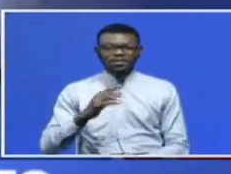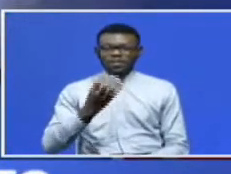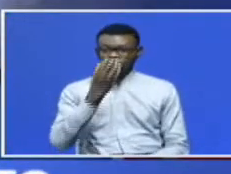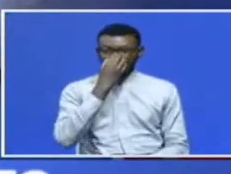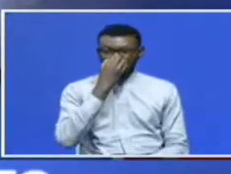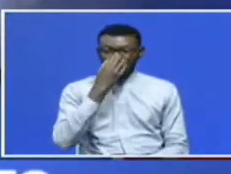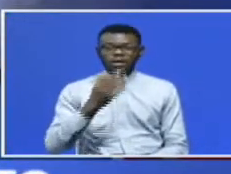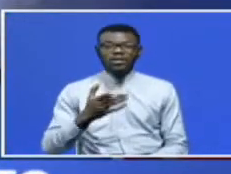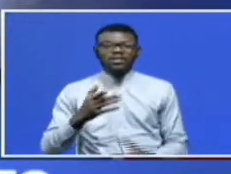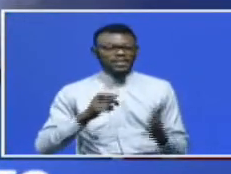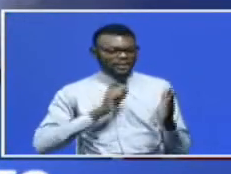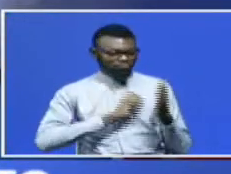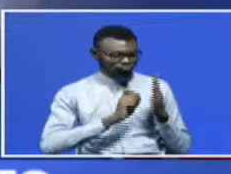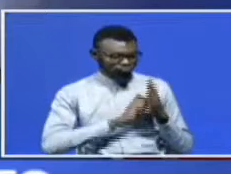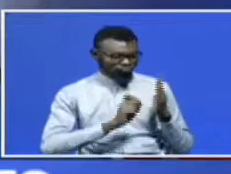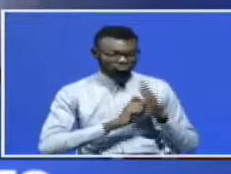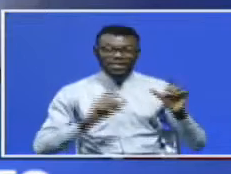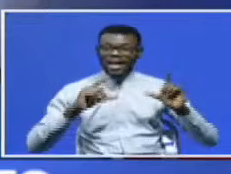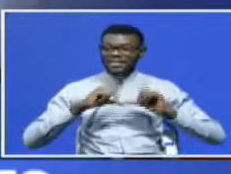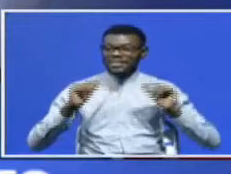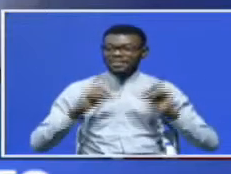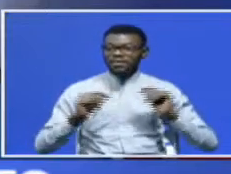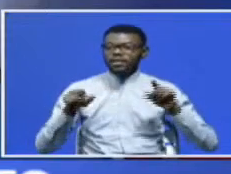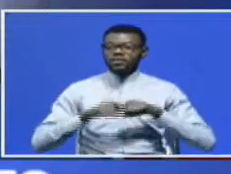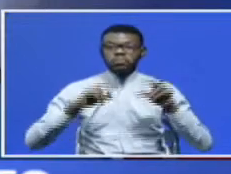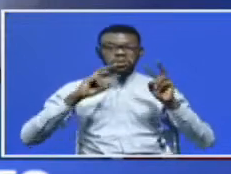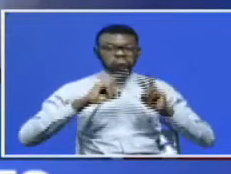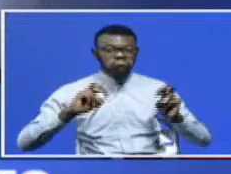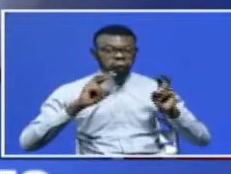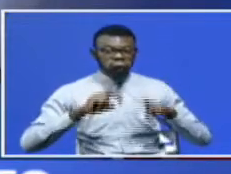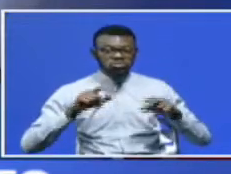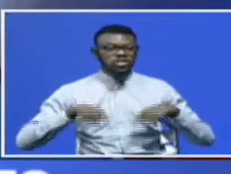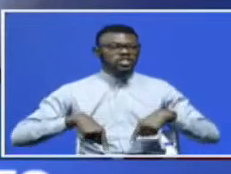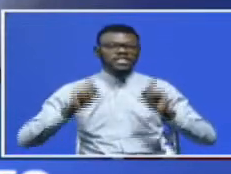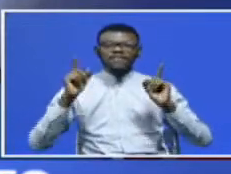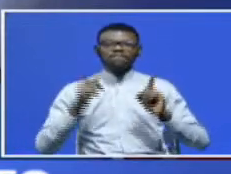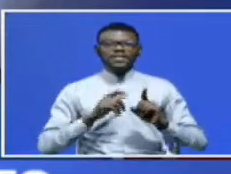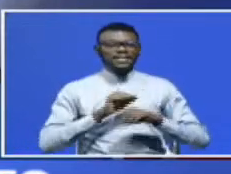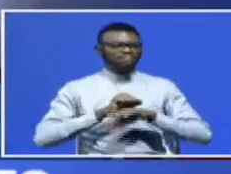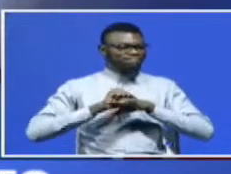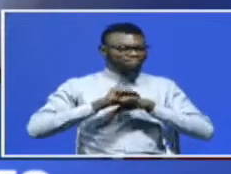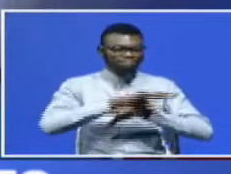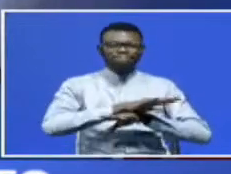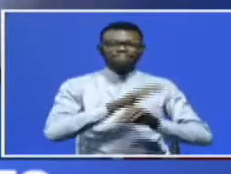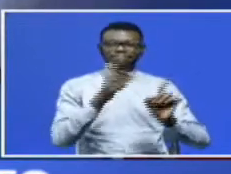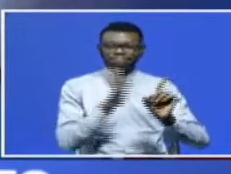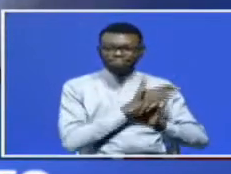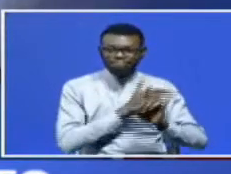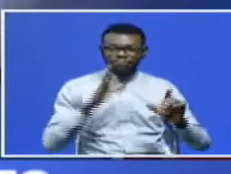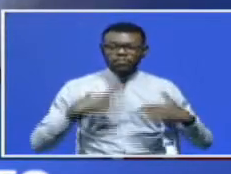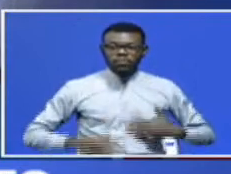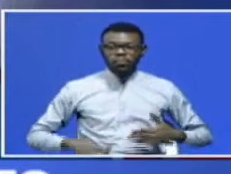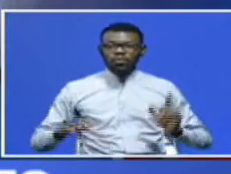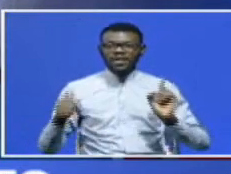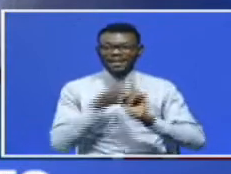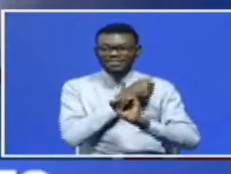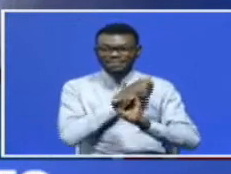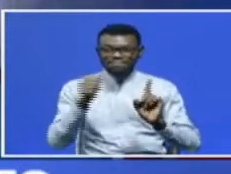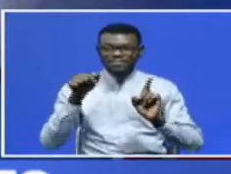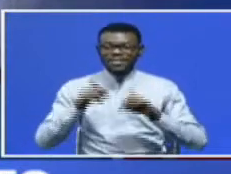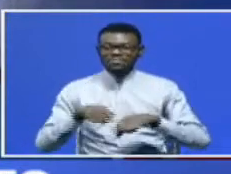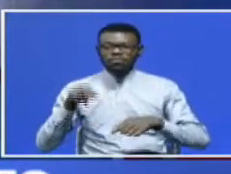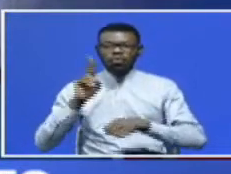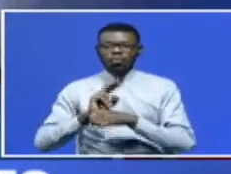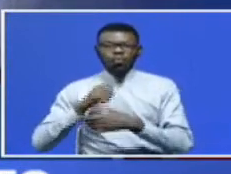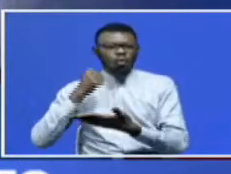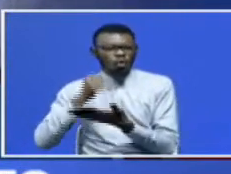Ruto, to record a statement and be probed over alleged incitement to violence, peddling of falsehood and abuse of office, among